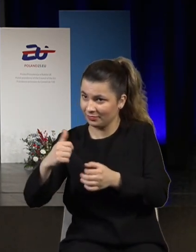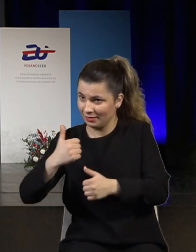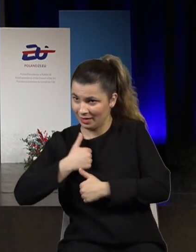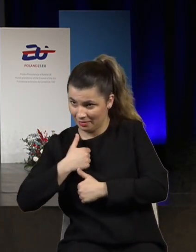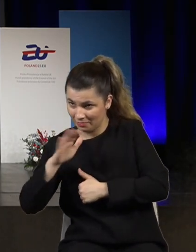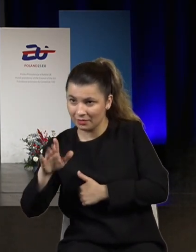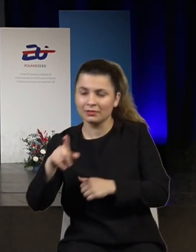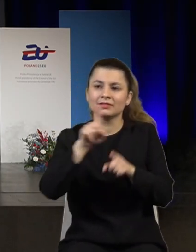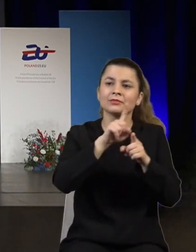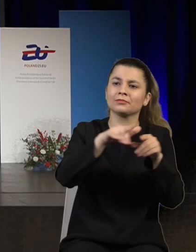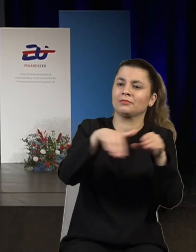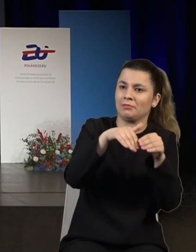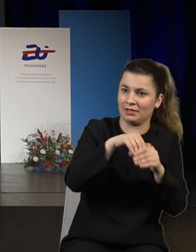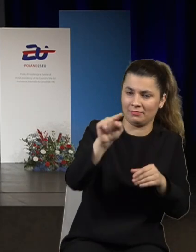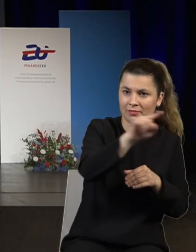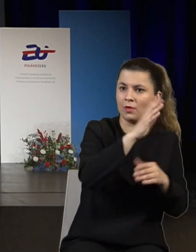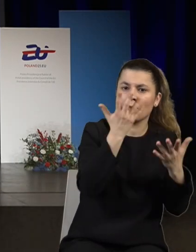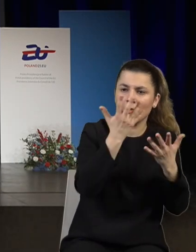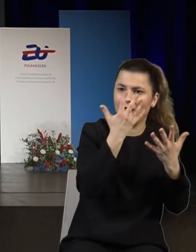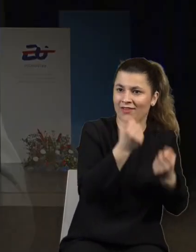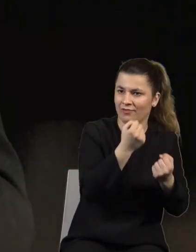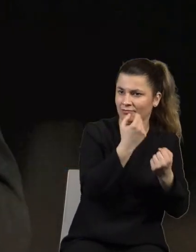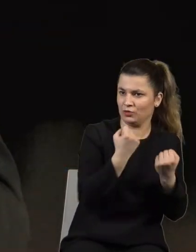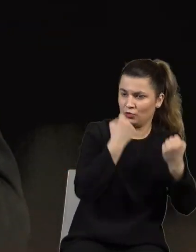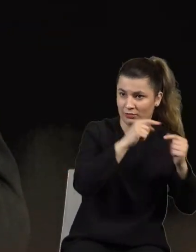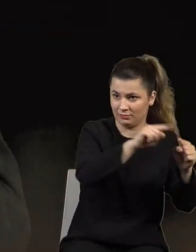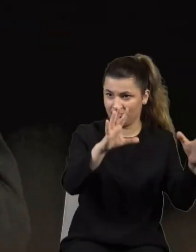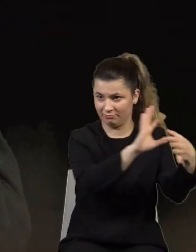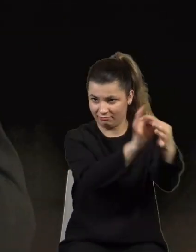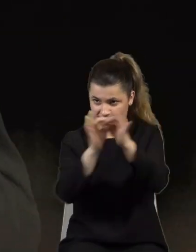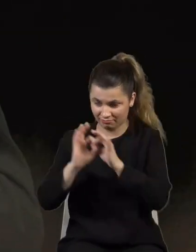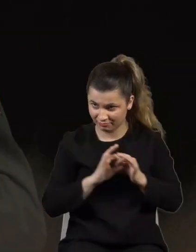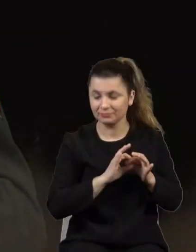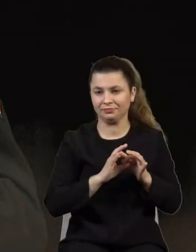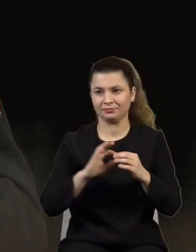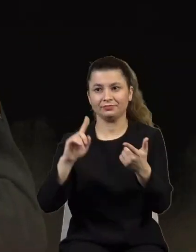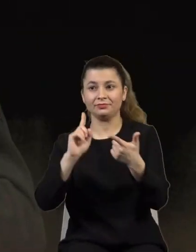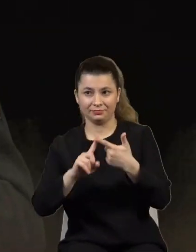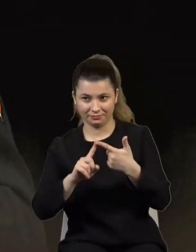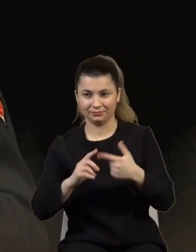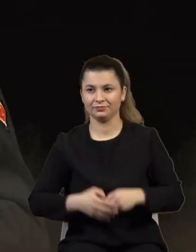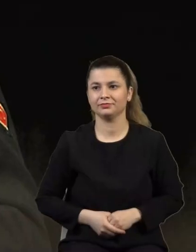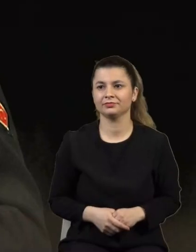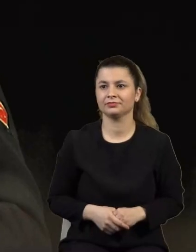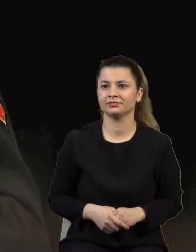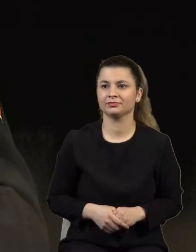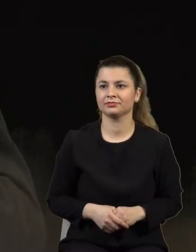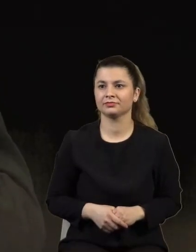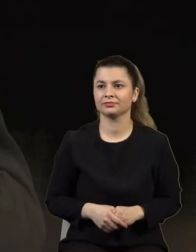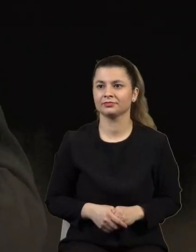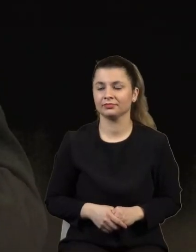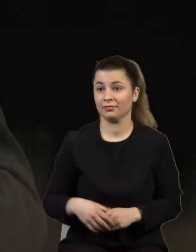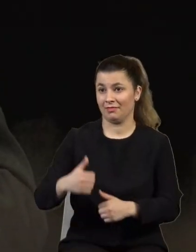Second, I always say we tend to talk about military mobility, but it's a whole of government